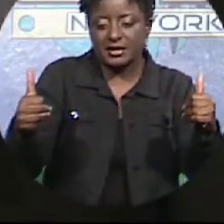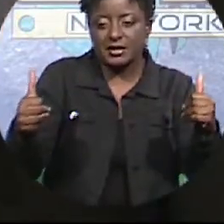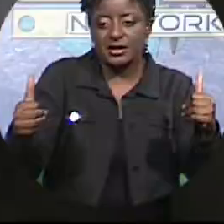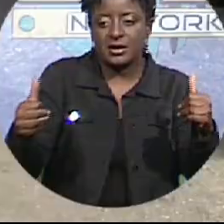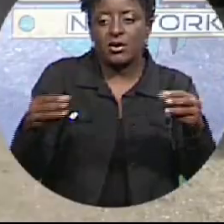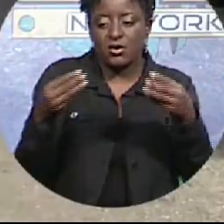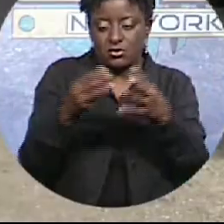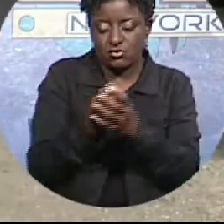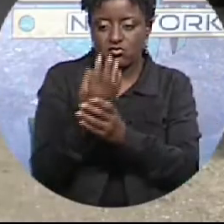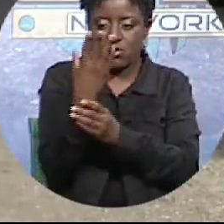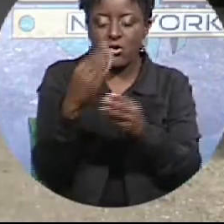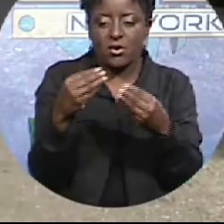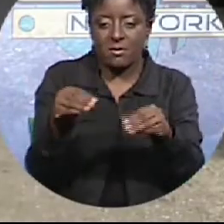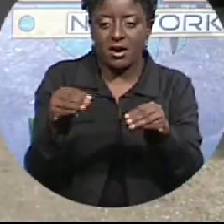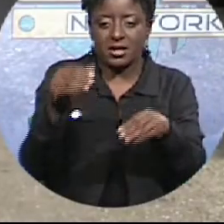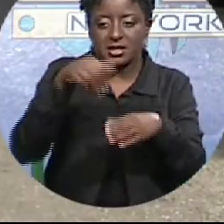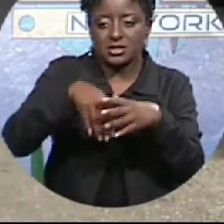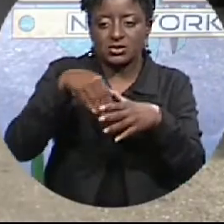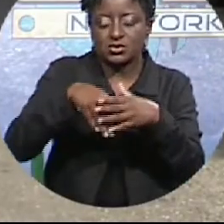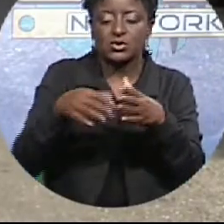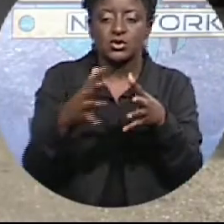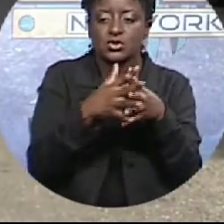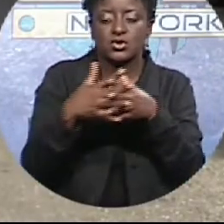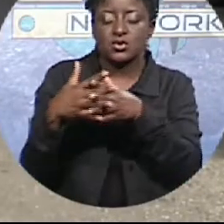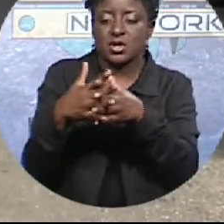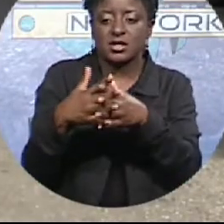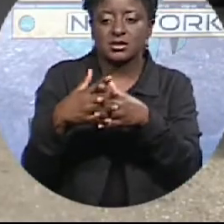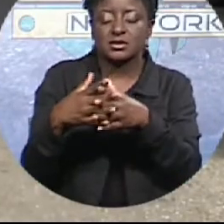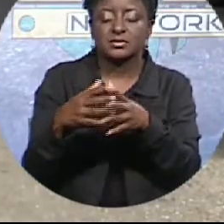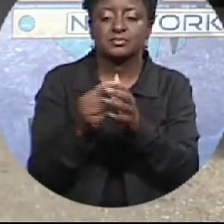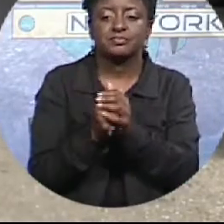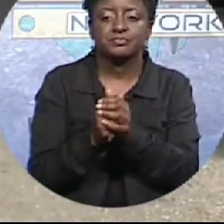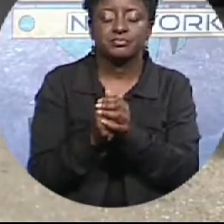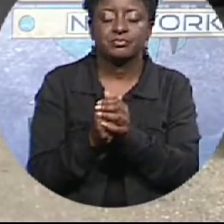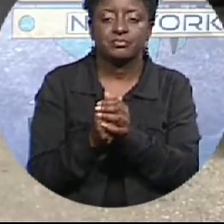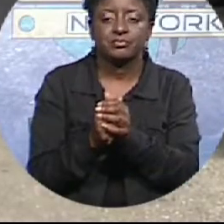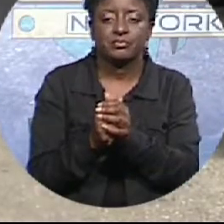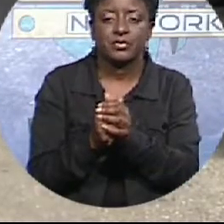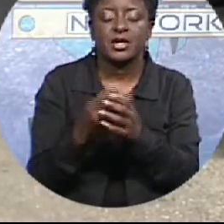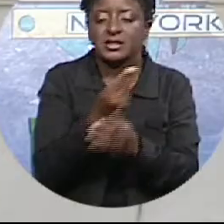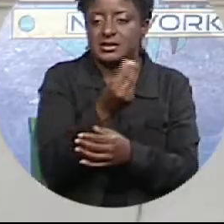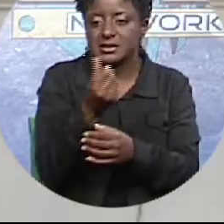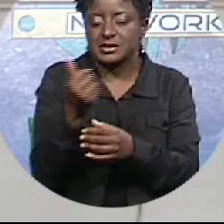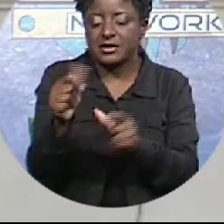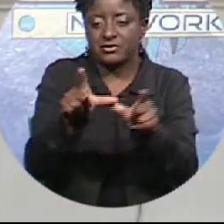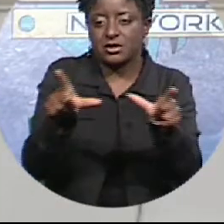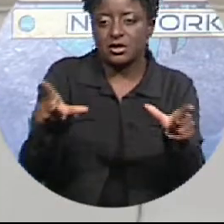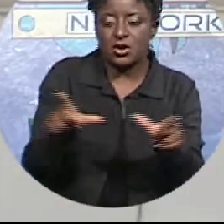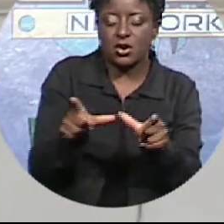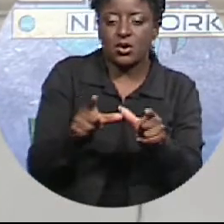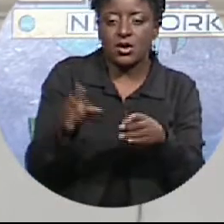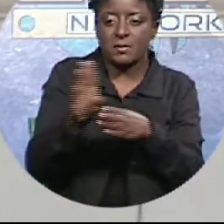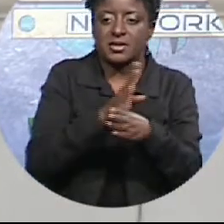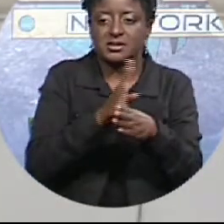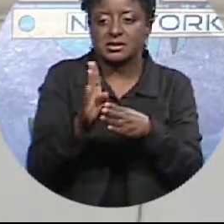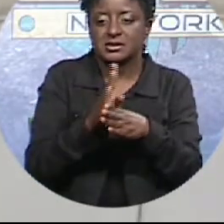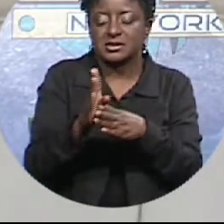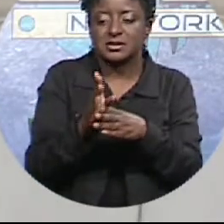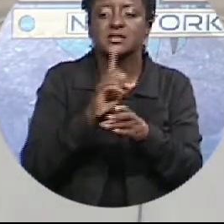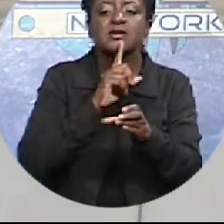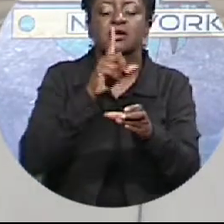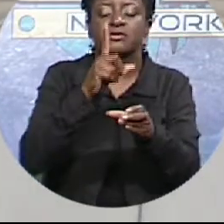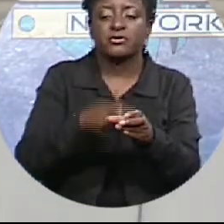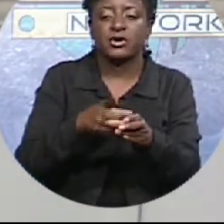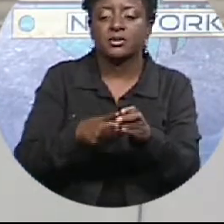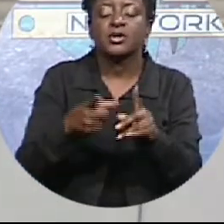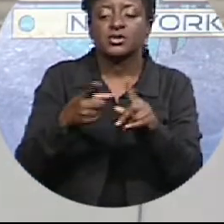internationally. The opportunities for local businesses to network are reportedly great. Several local vendors are already confirmed to set up booths to